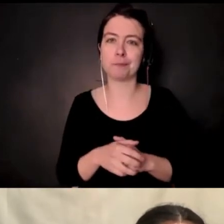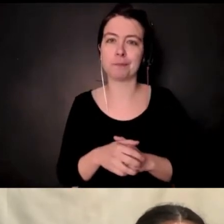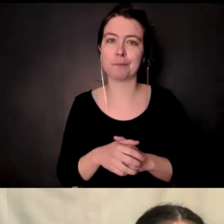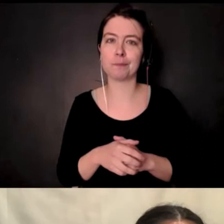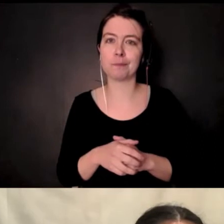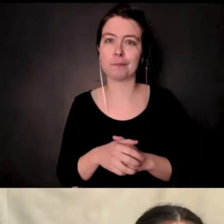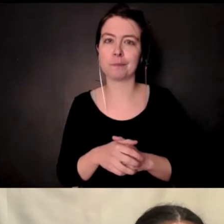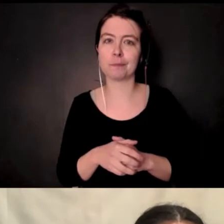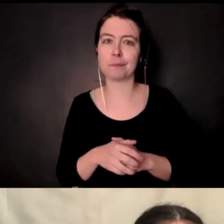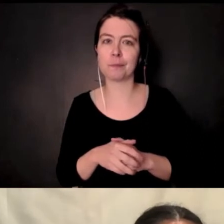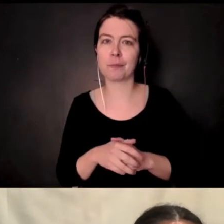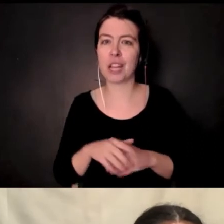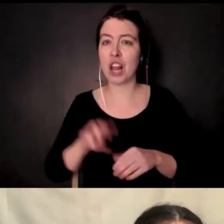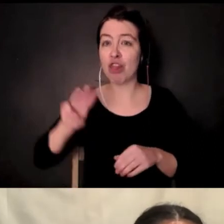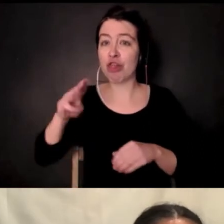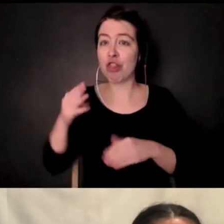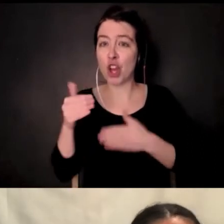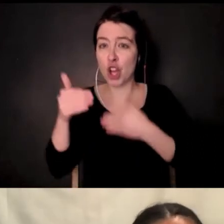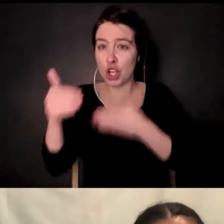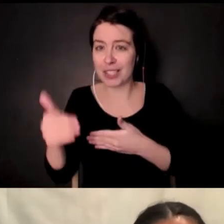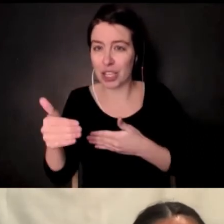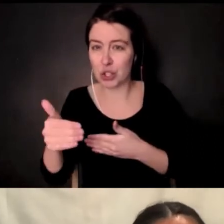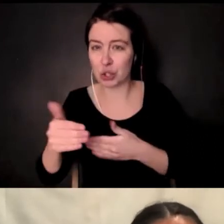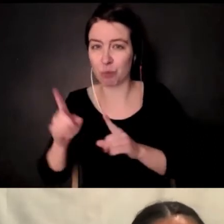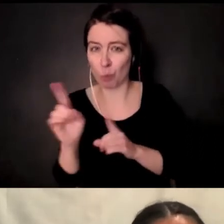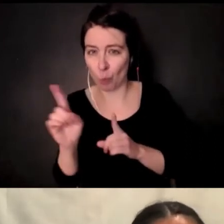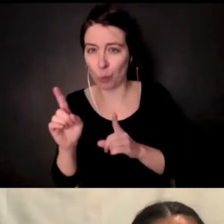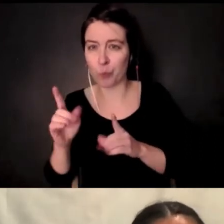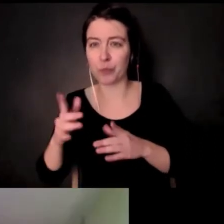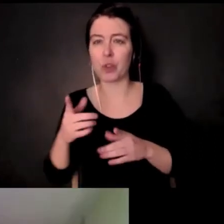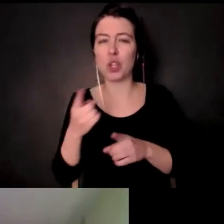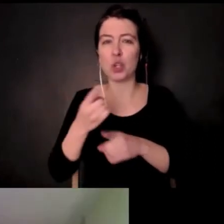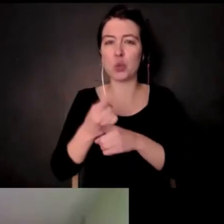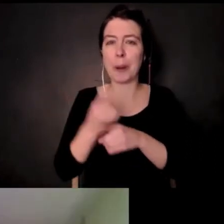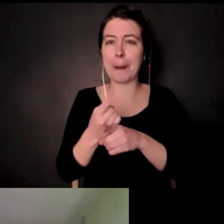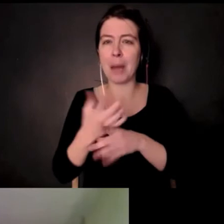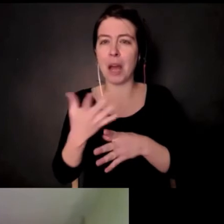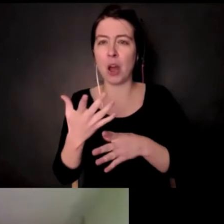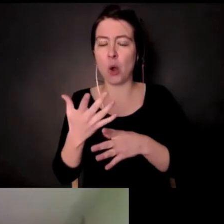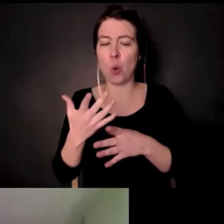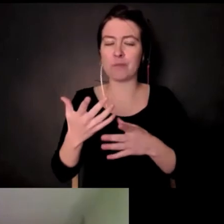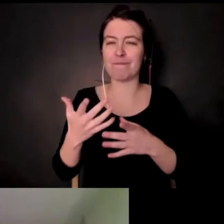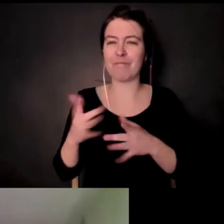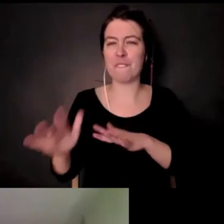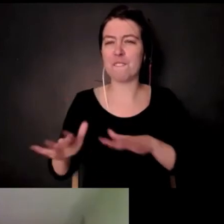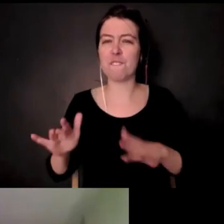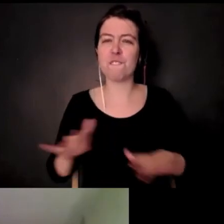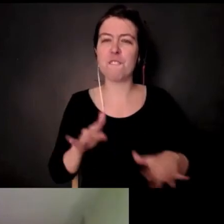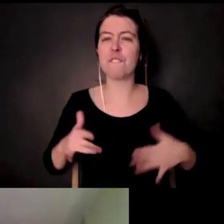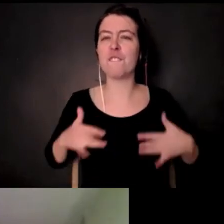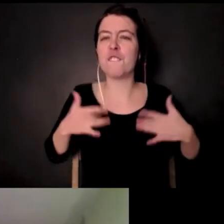artists with complex learning needs. And that's also down to feeling things out in a really critical way, especially